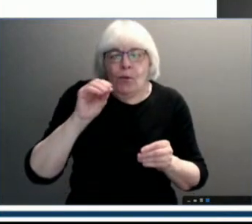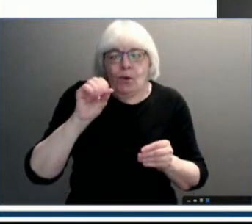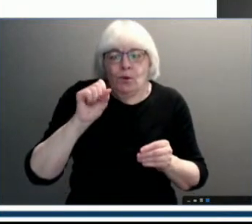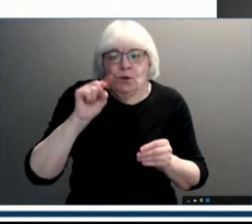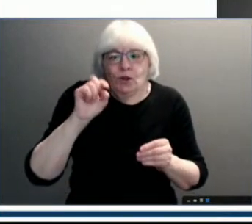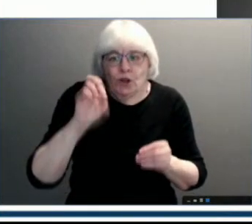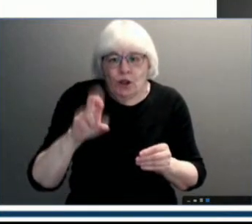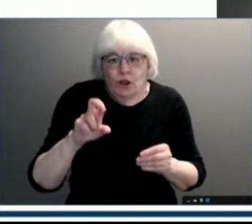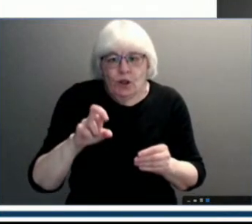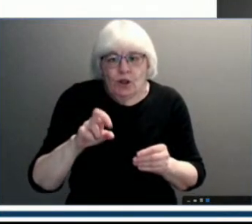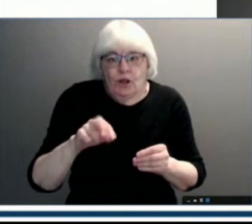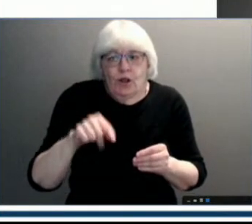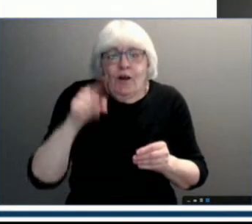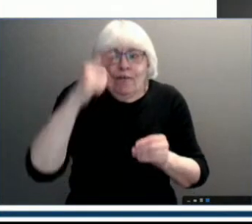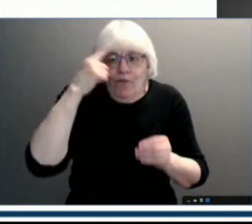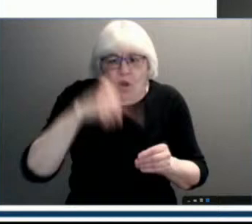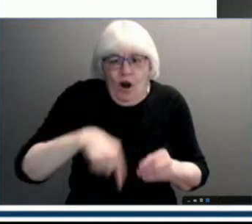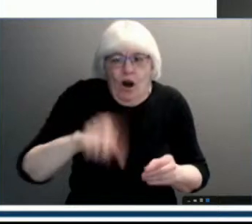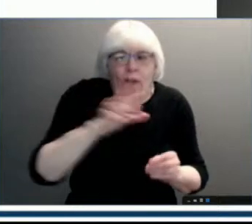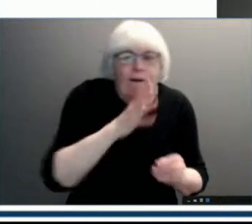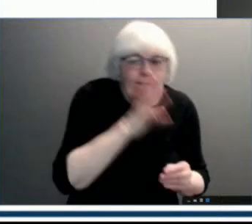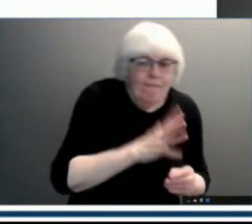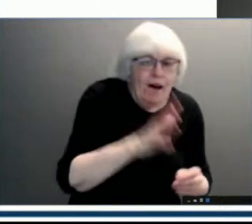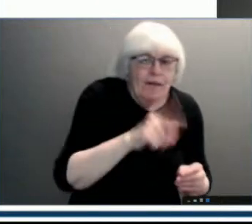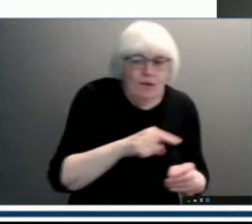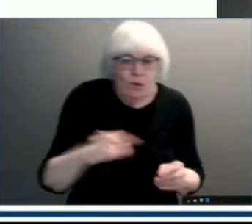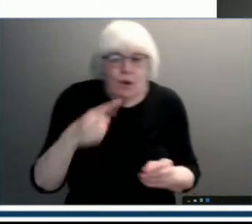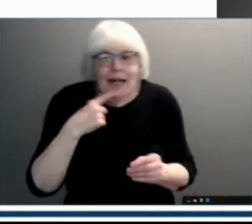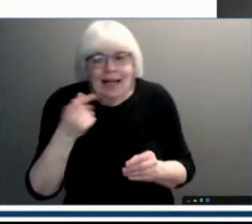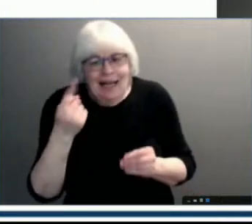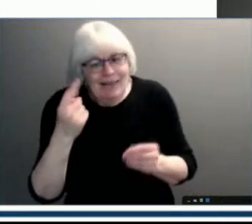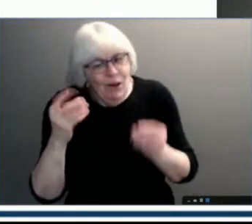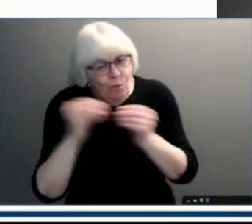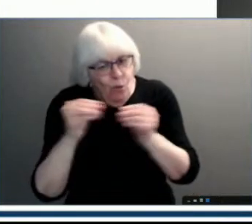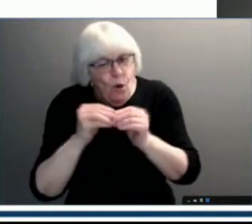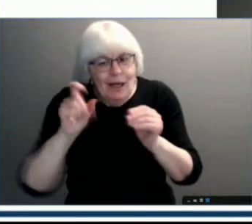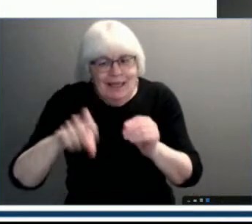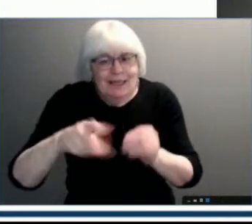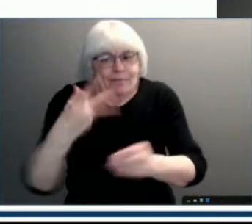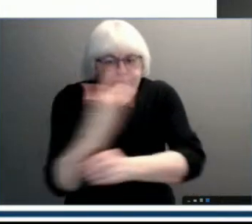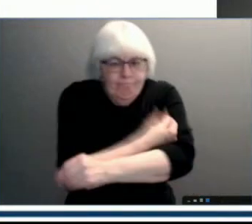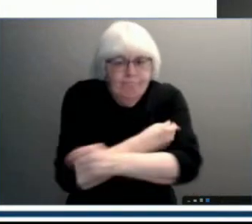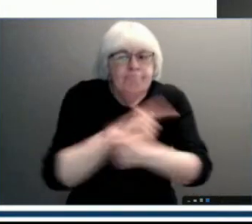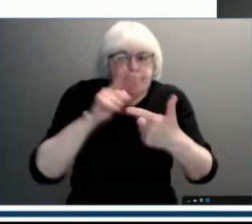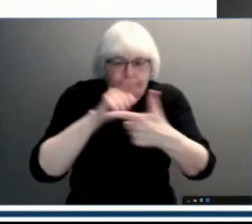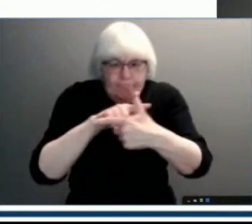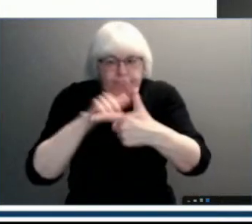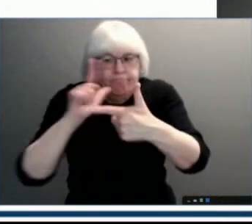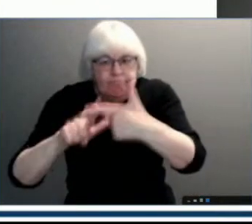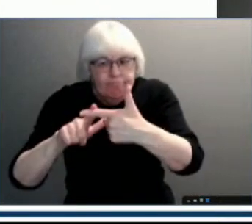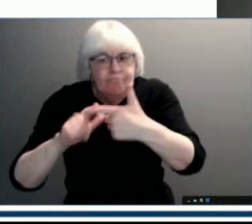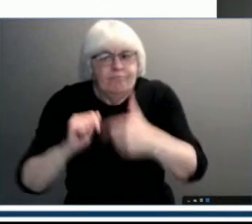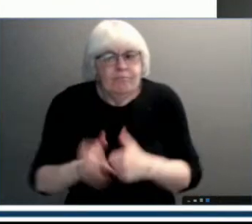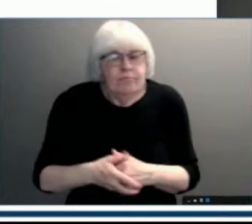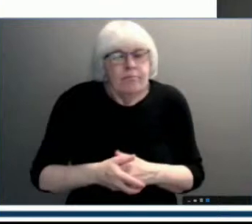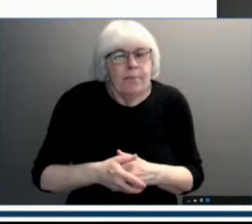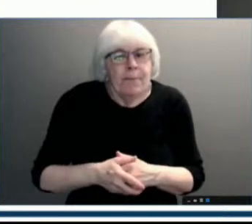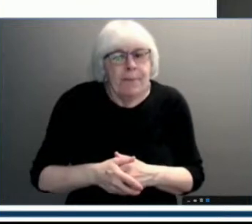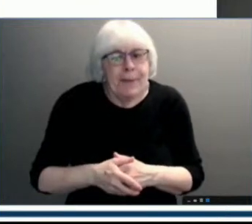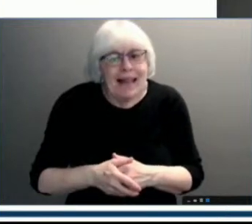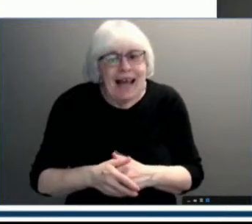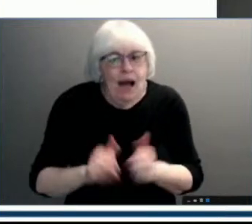11. So we'll continue to look at those numbers, and are there places where we may need to do more